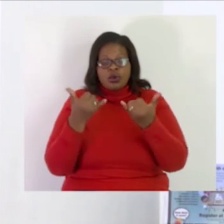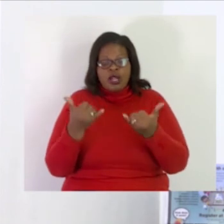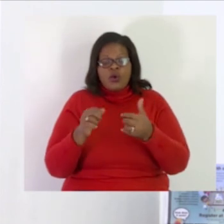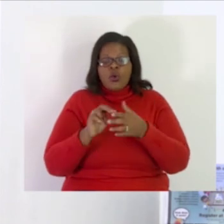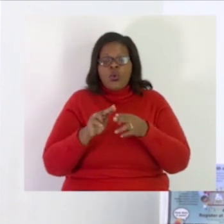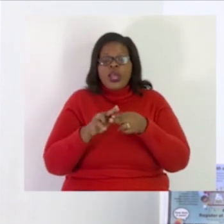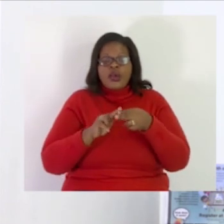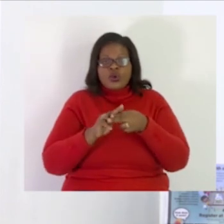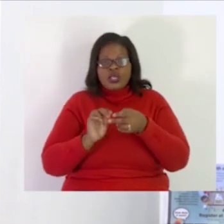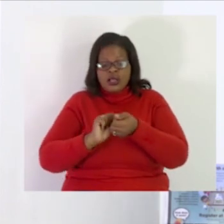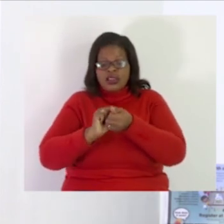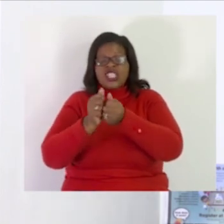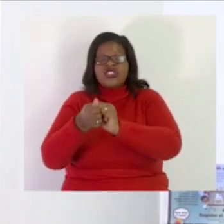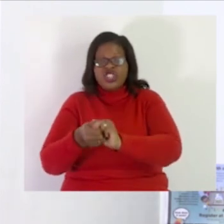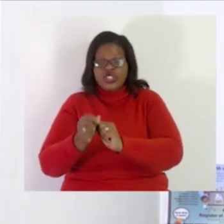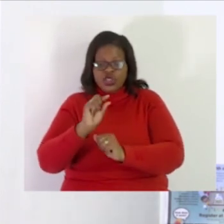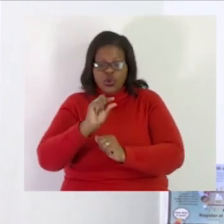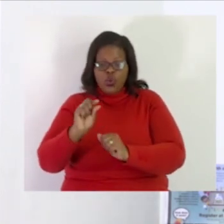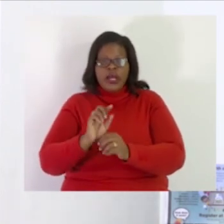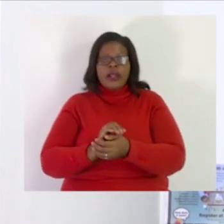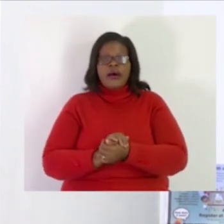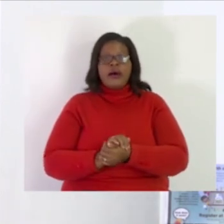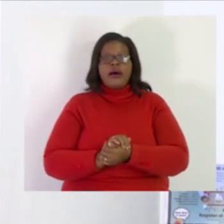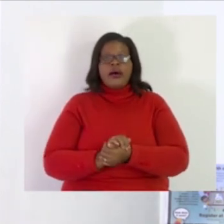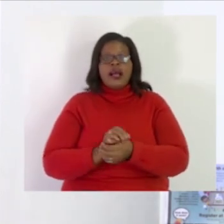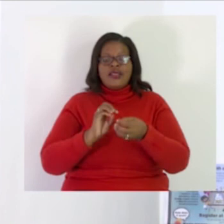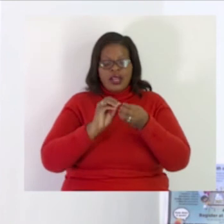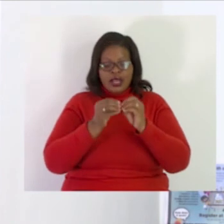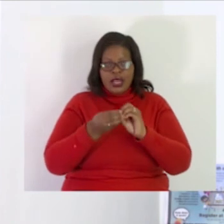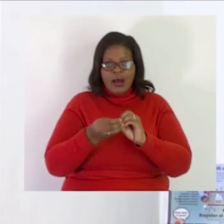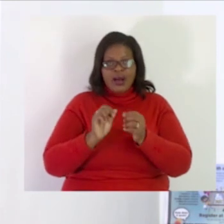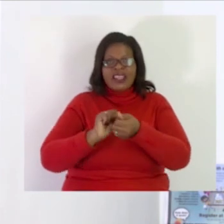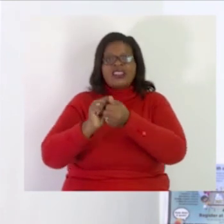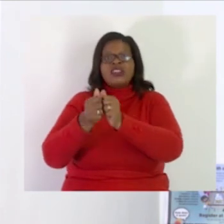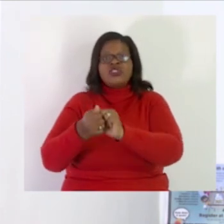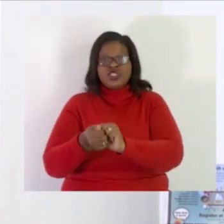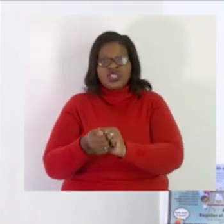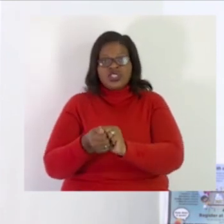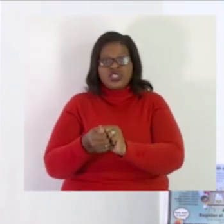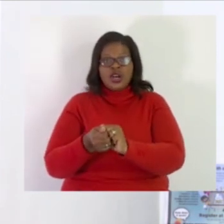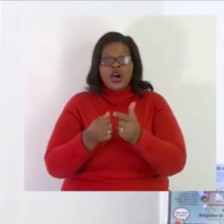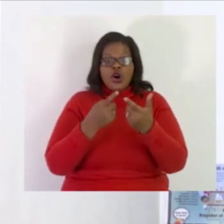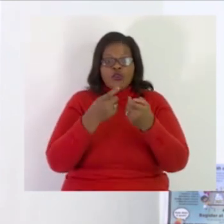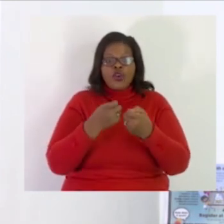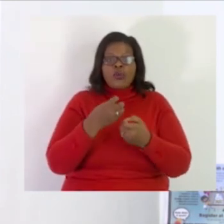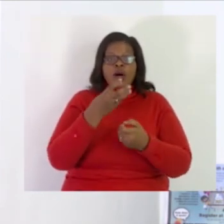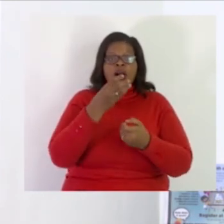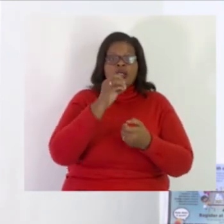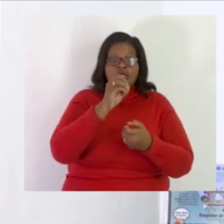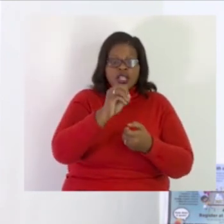if it can change. Numbers which can score, they said from 0 to